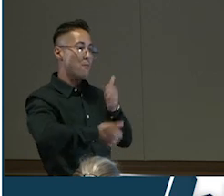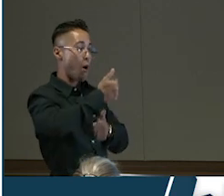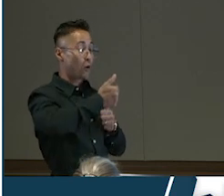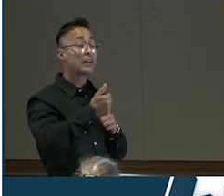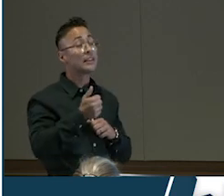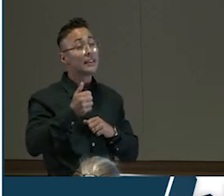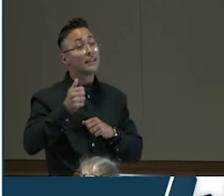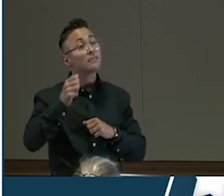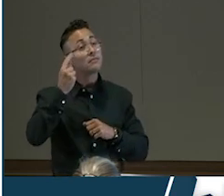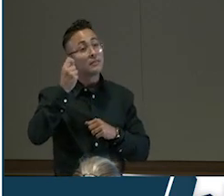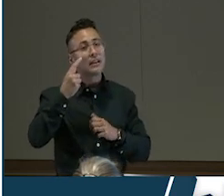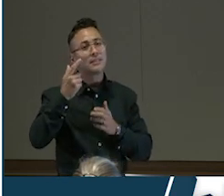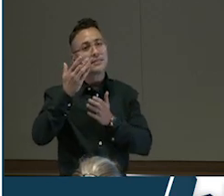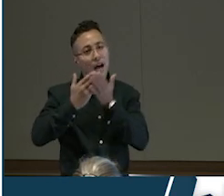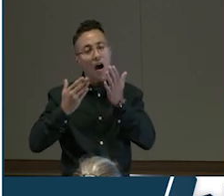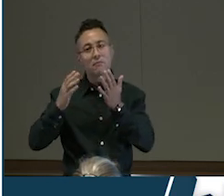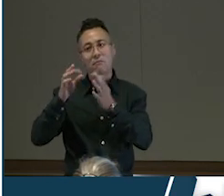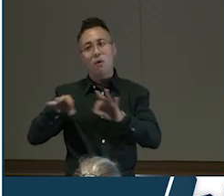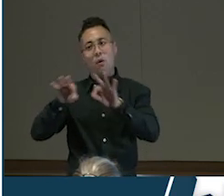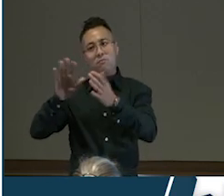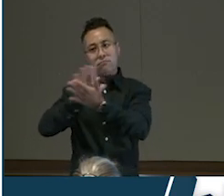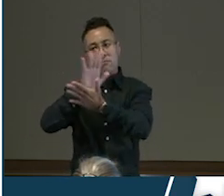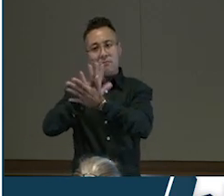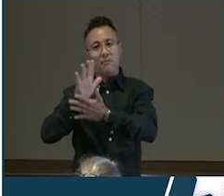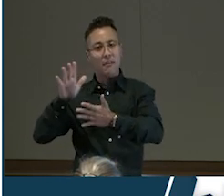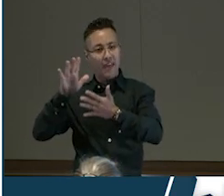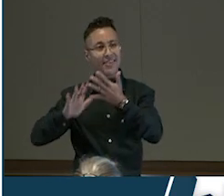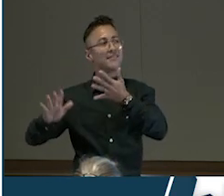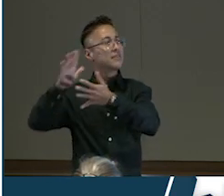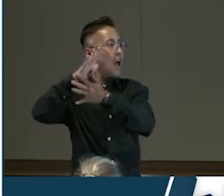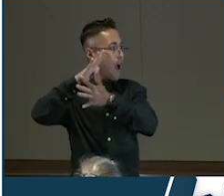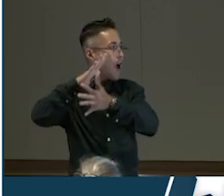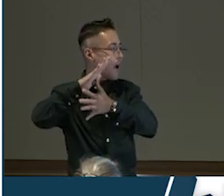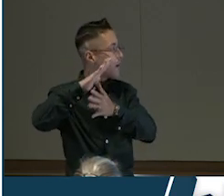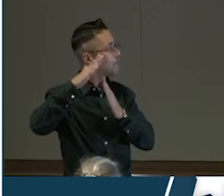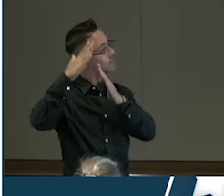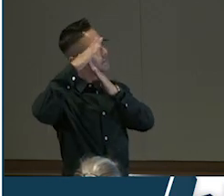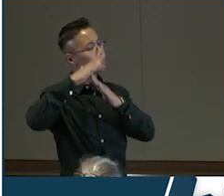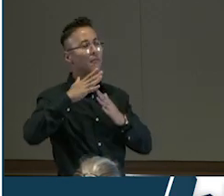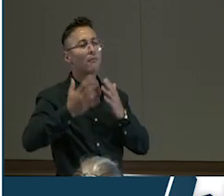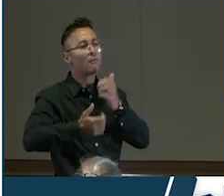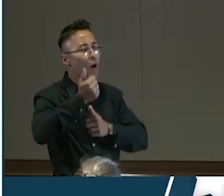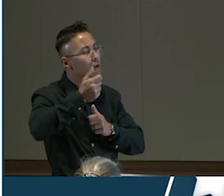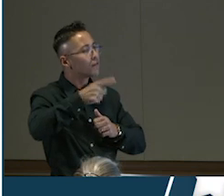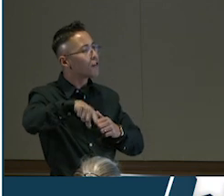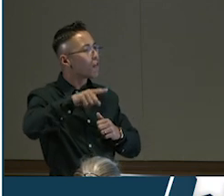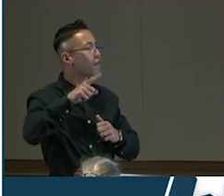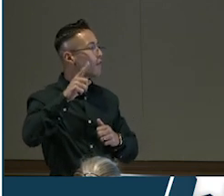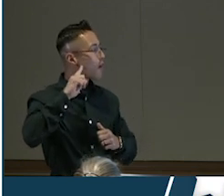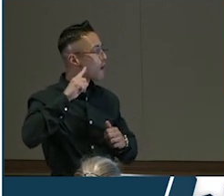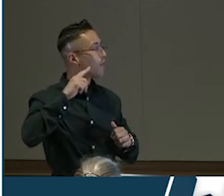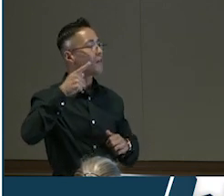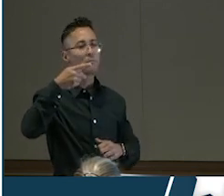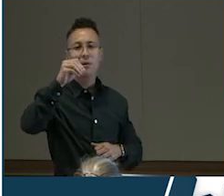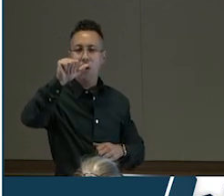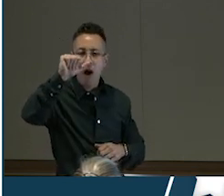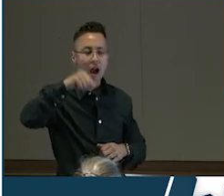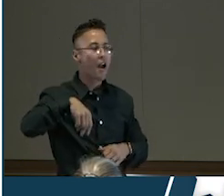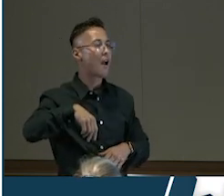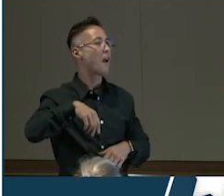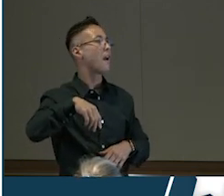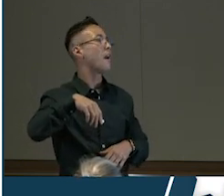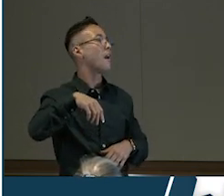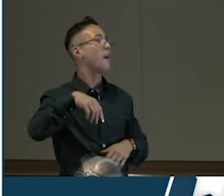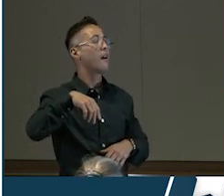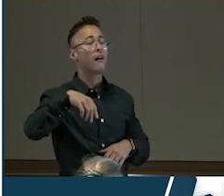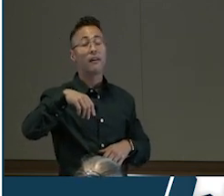at the top to control it all, right? And so most people may have heard of a durable power of attorney, a healthcare surrogate, some of these more